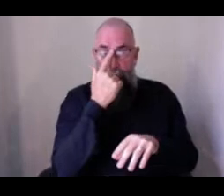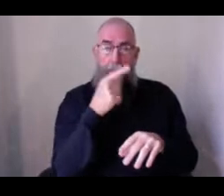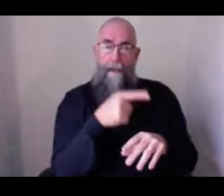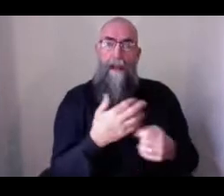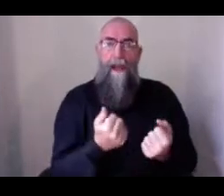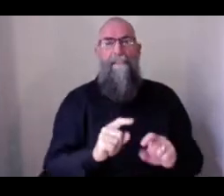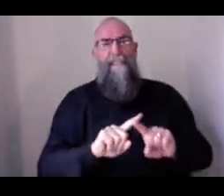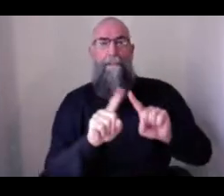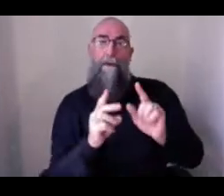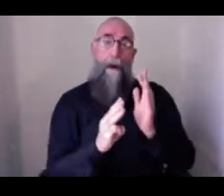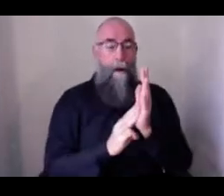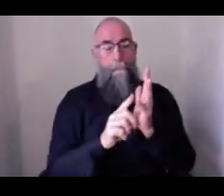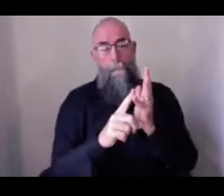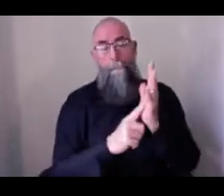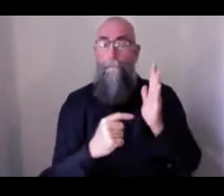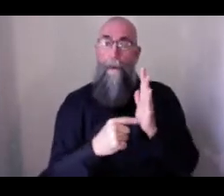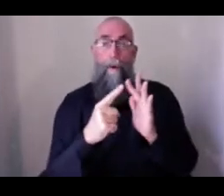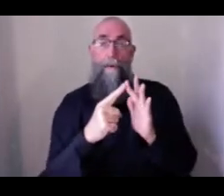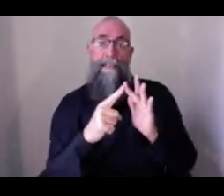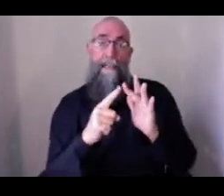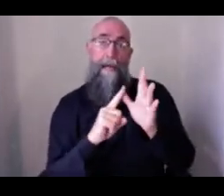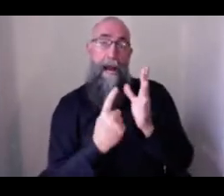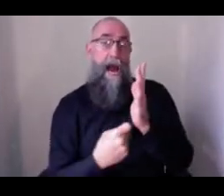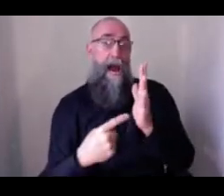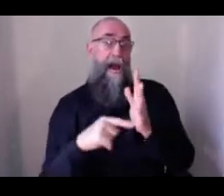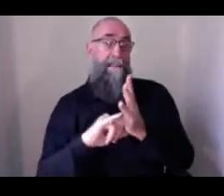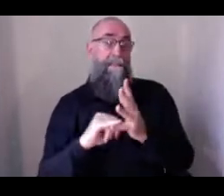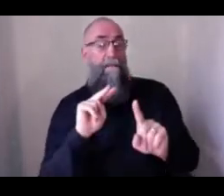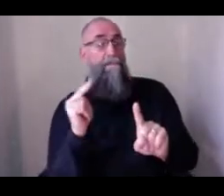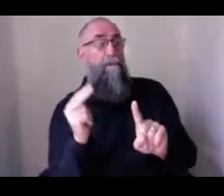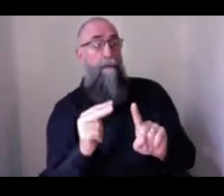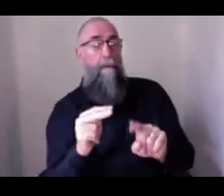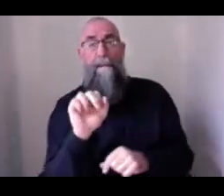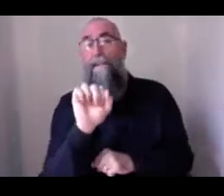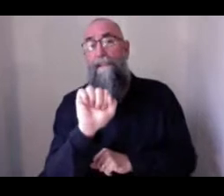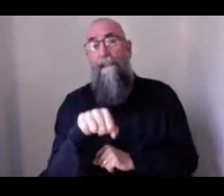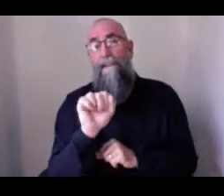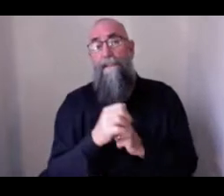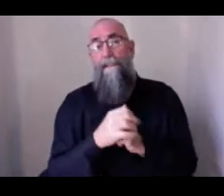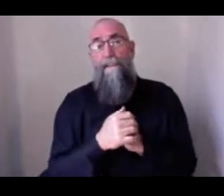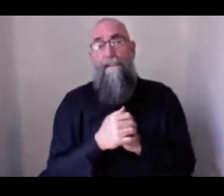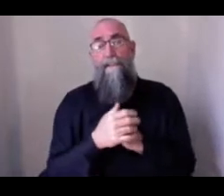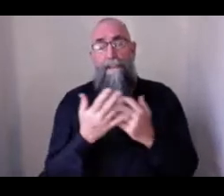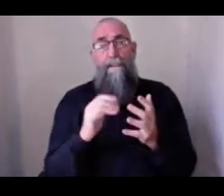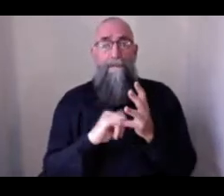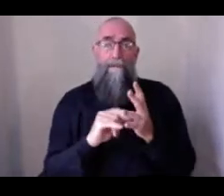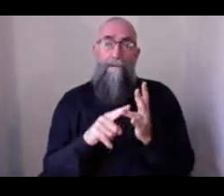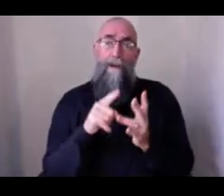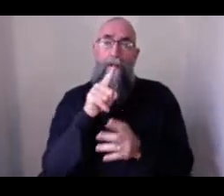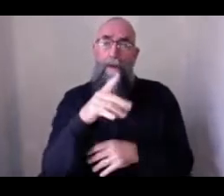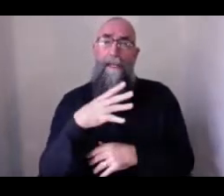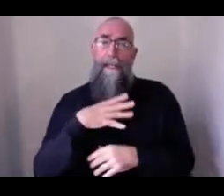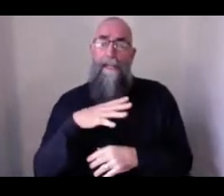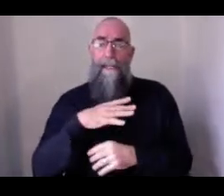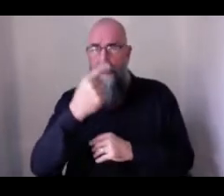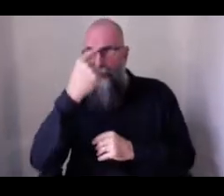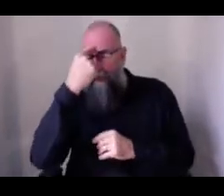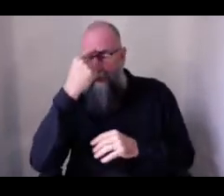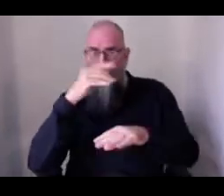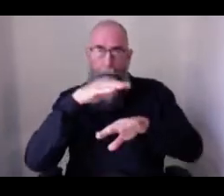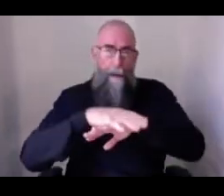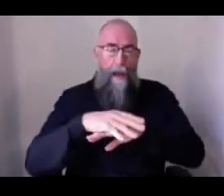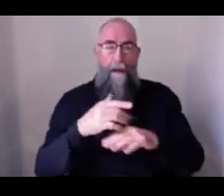multi-arts aspect to it, like, you have, as part of the performance, you have a projection of a video created. That